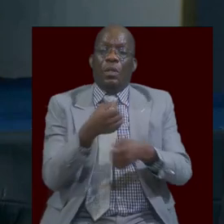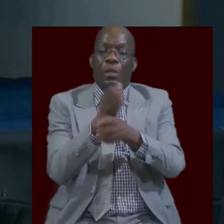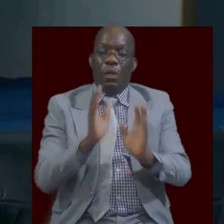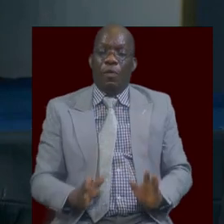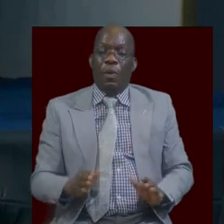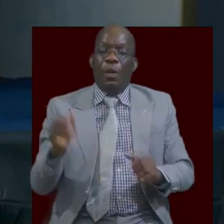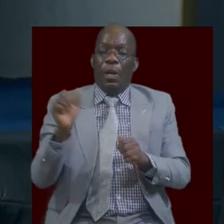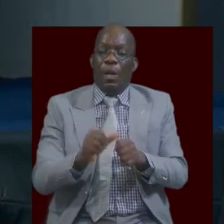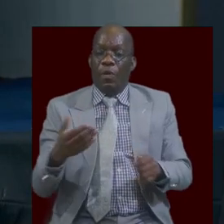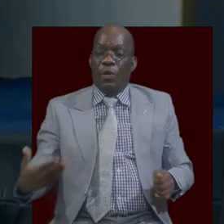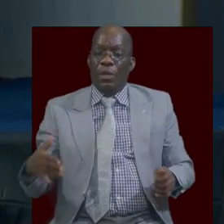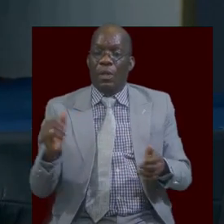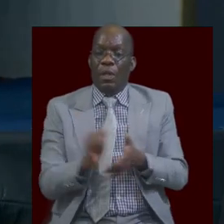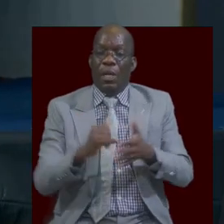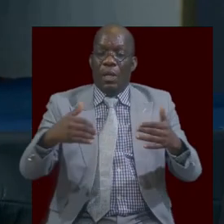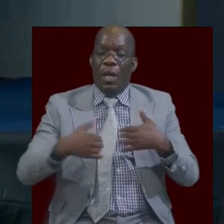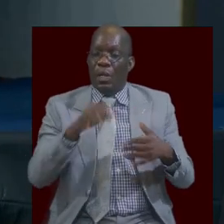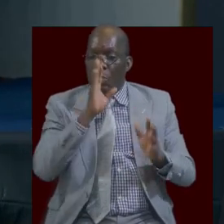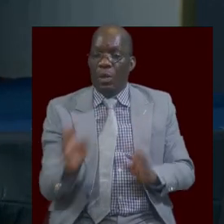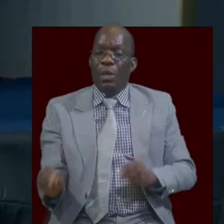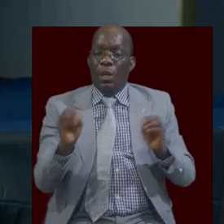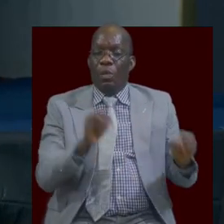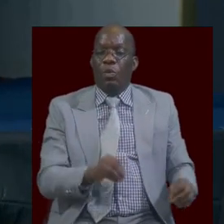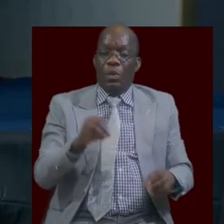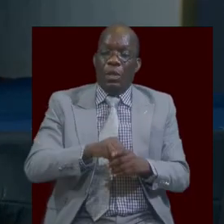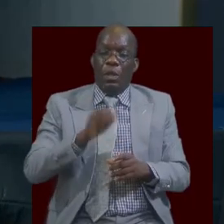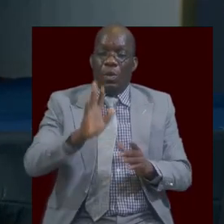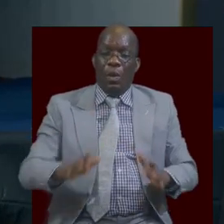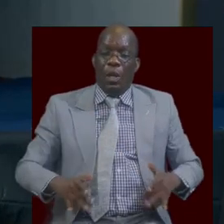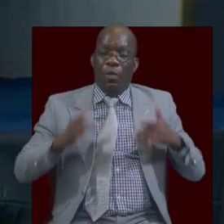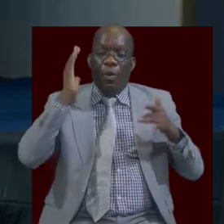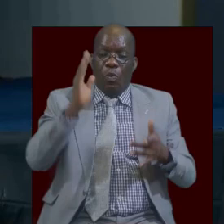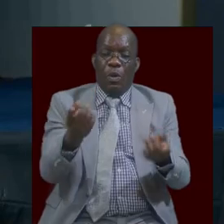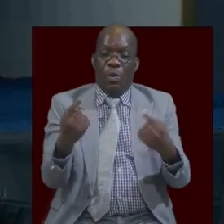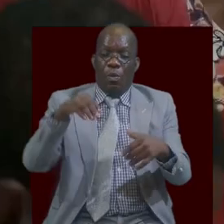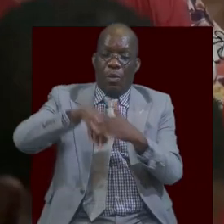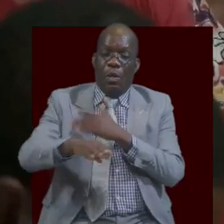that has been uploaded for you in the clouds will come inside there.